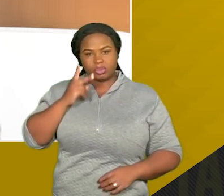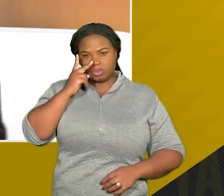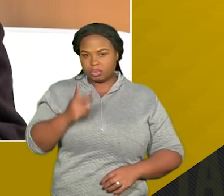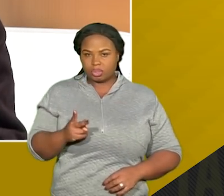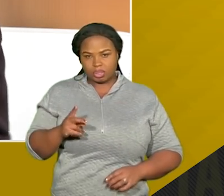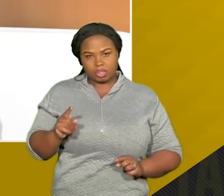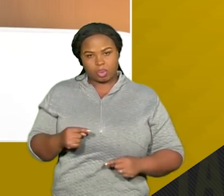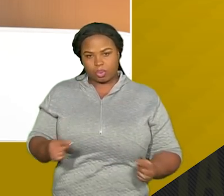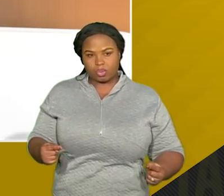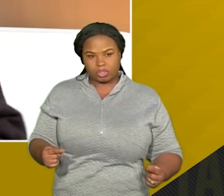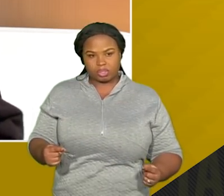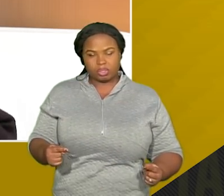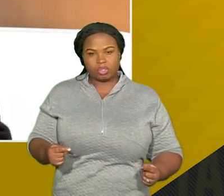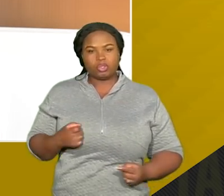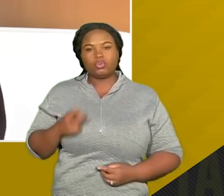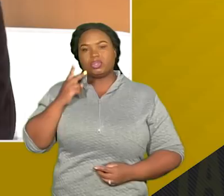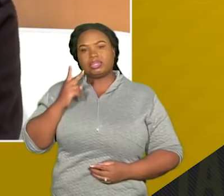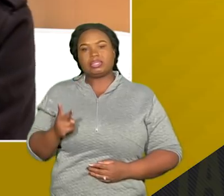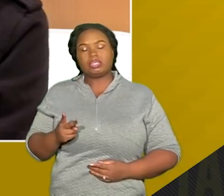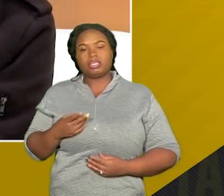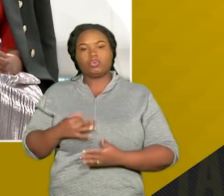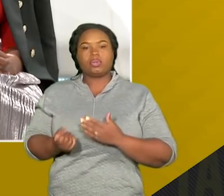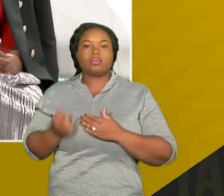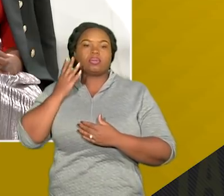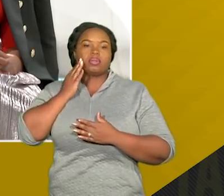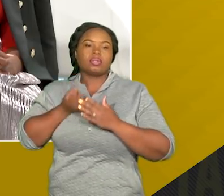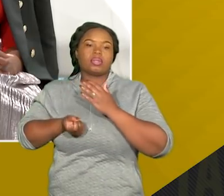see a manifestation of it.